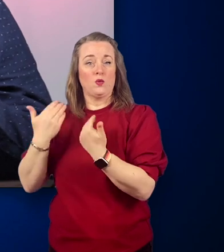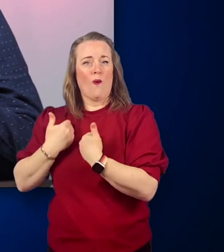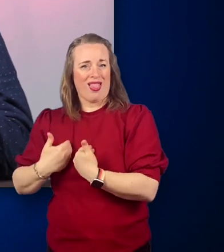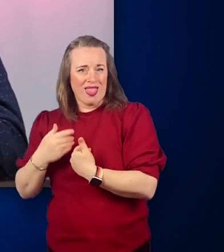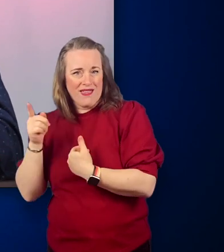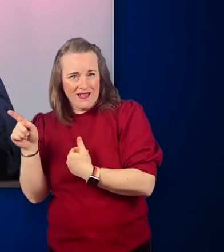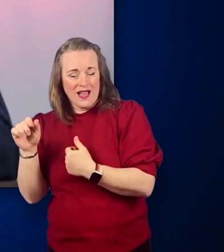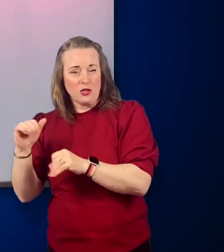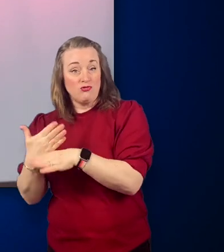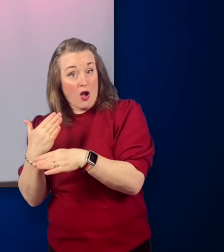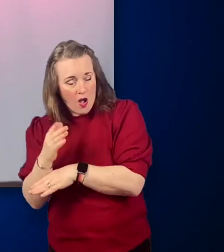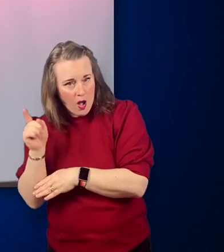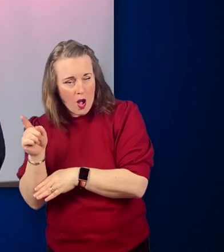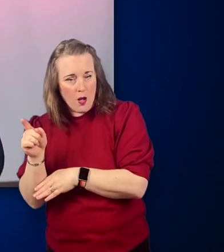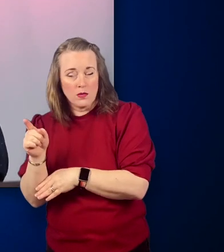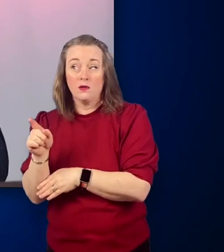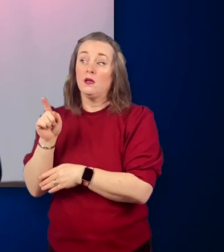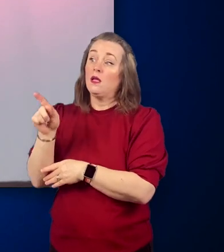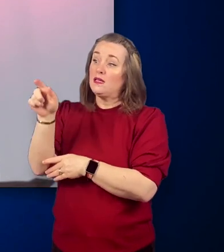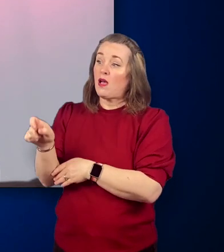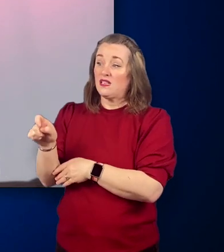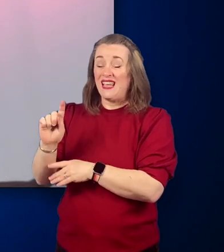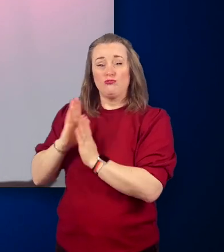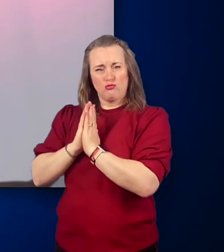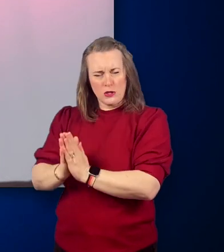And he's religious. He's a worshiper.